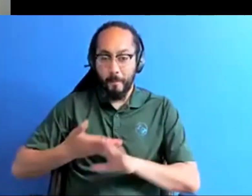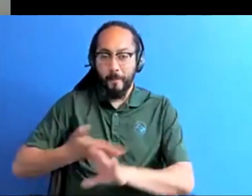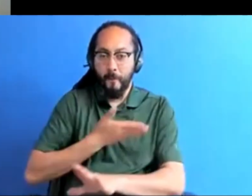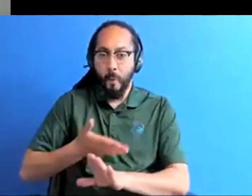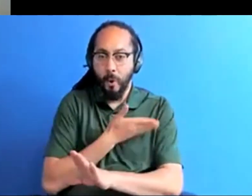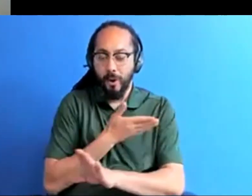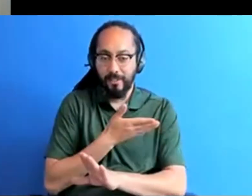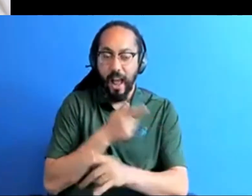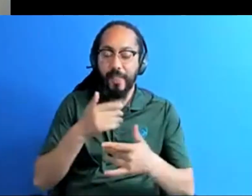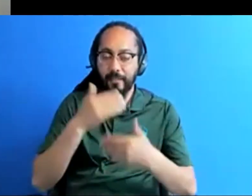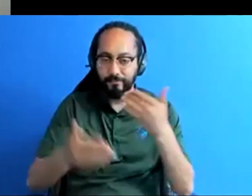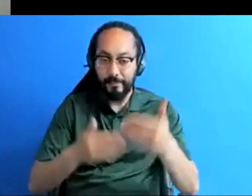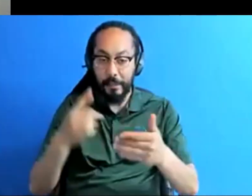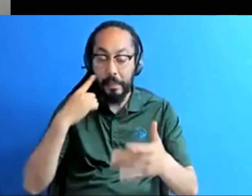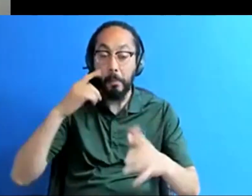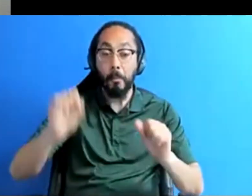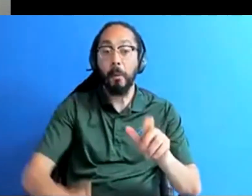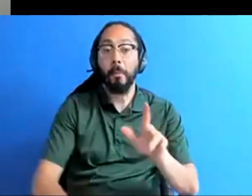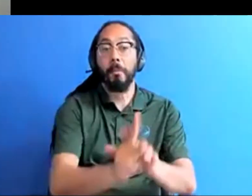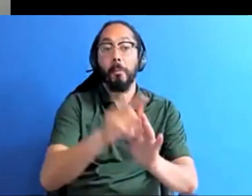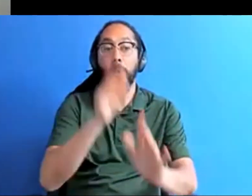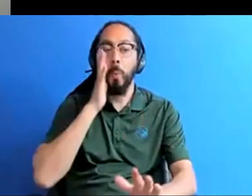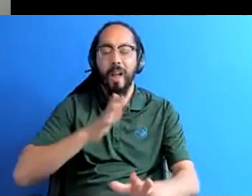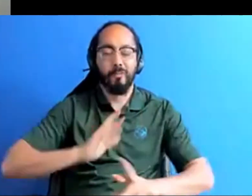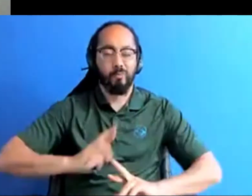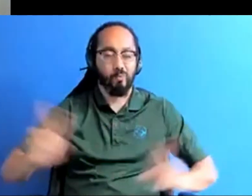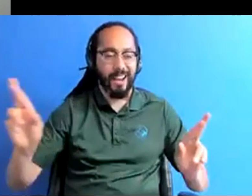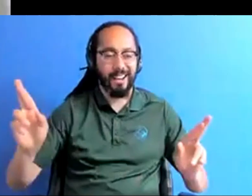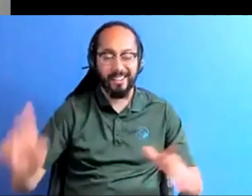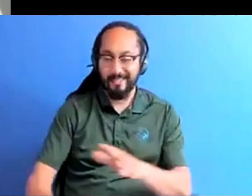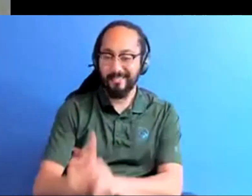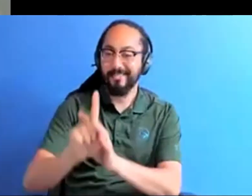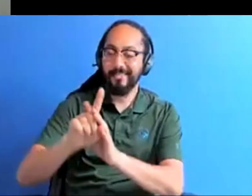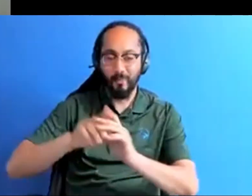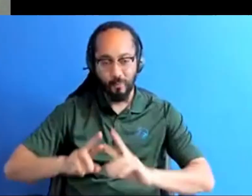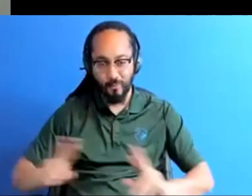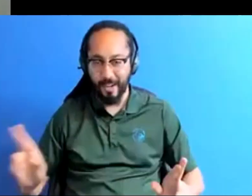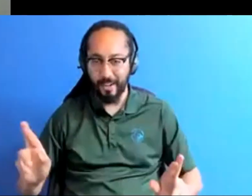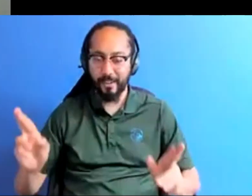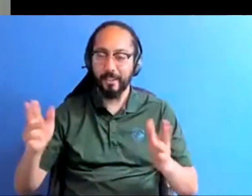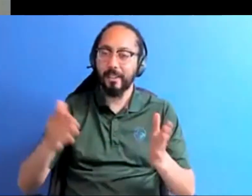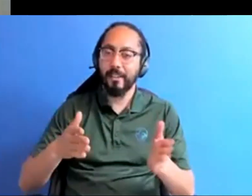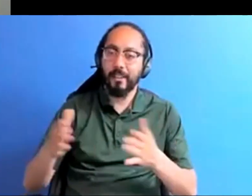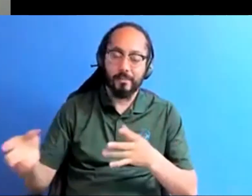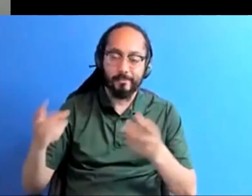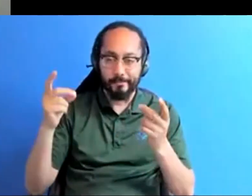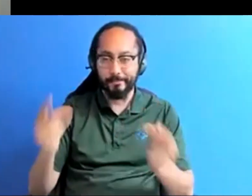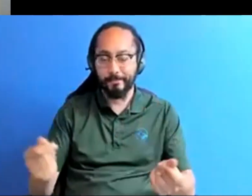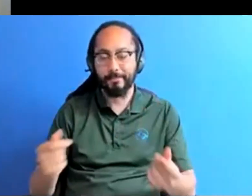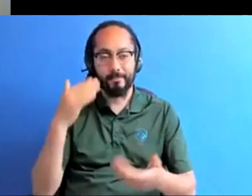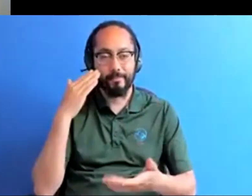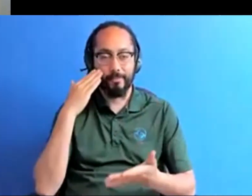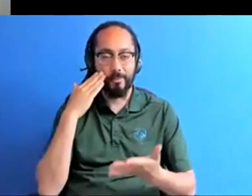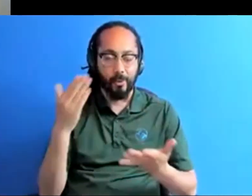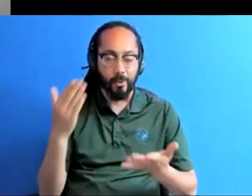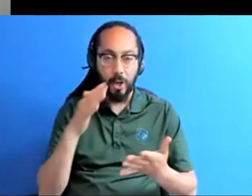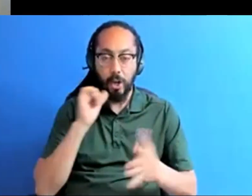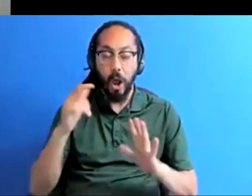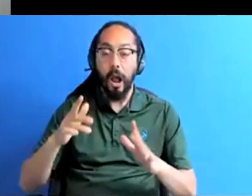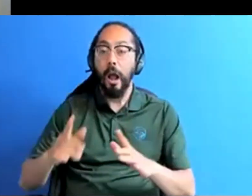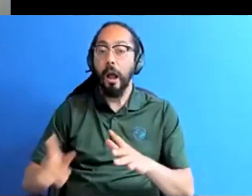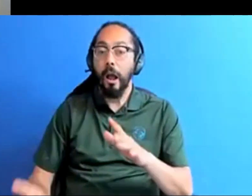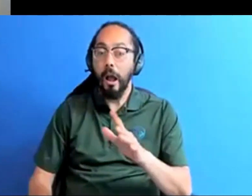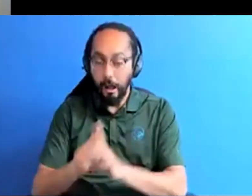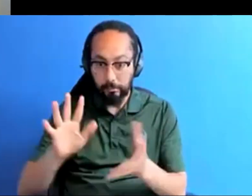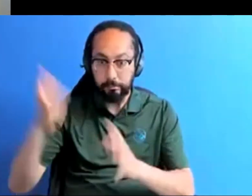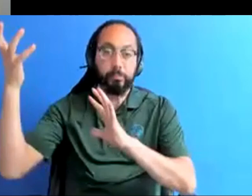and then plan for it, because then when it happens, you immediately know, and you're not worried about what you